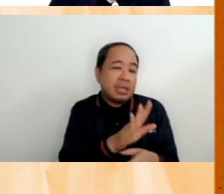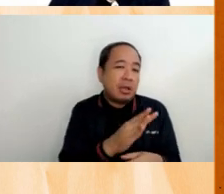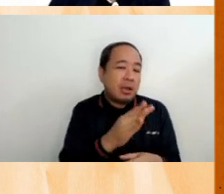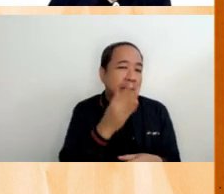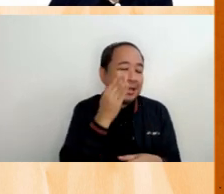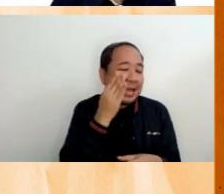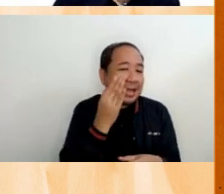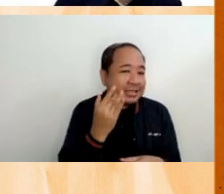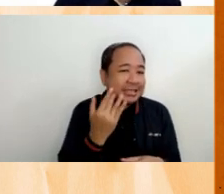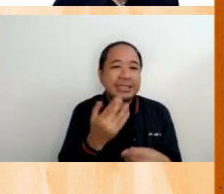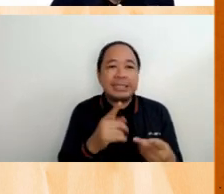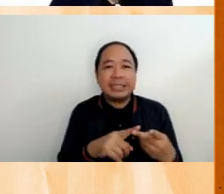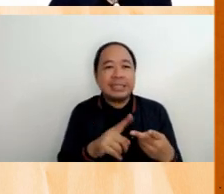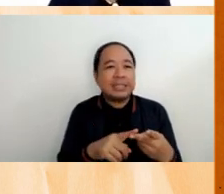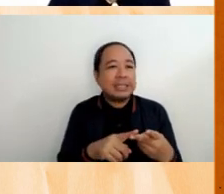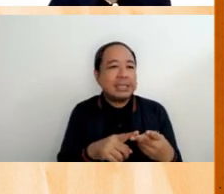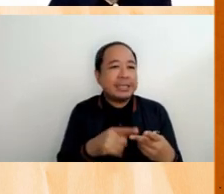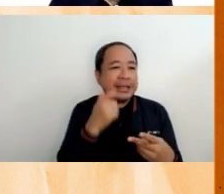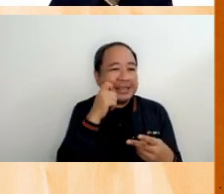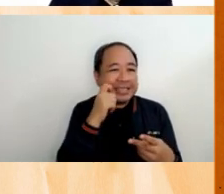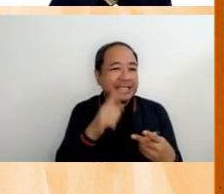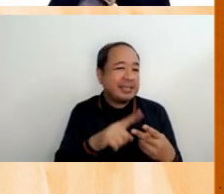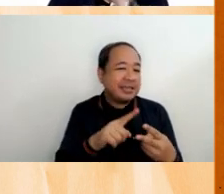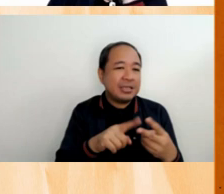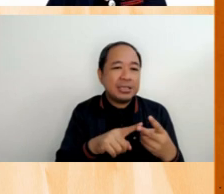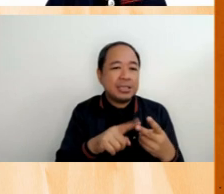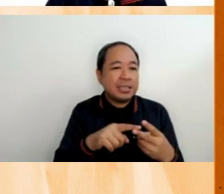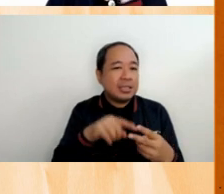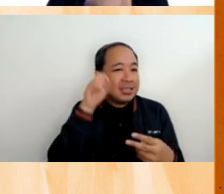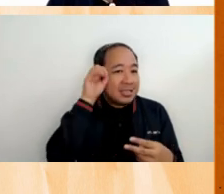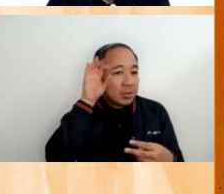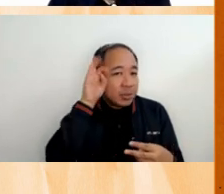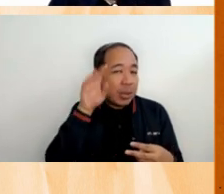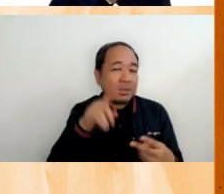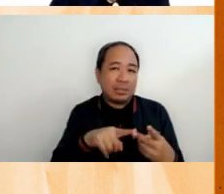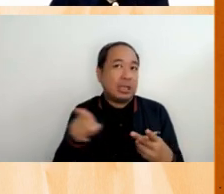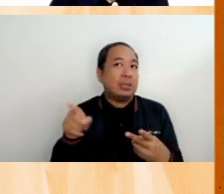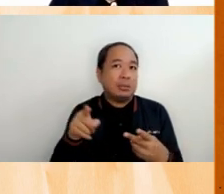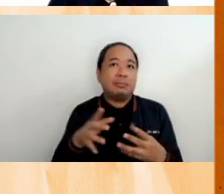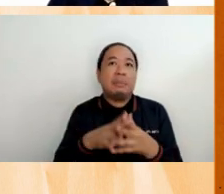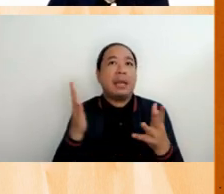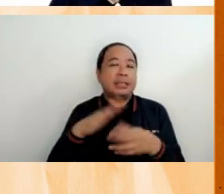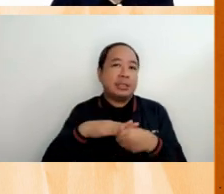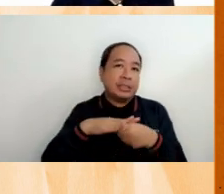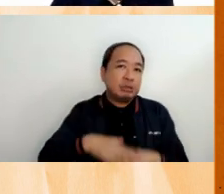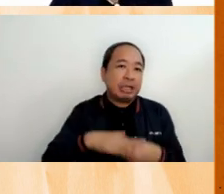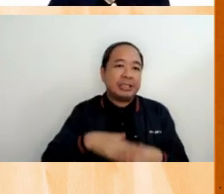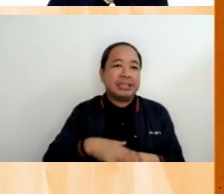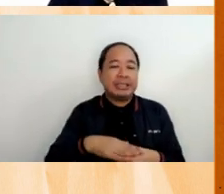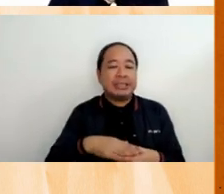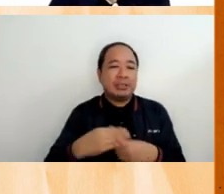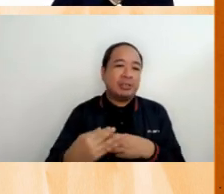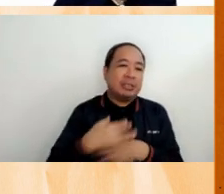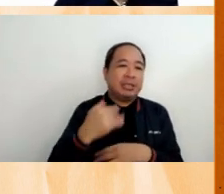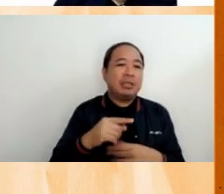discrimination towards those with special healthcare needs, language differences, and schools